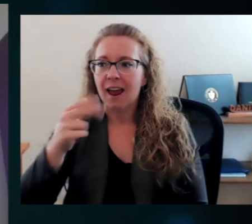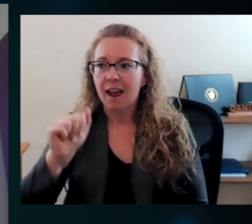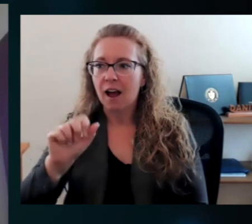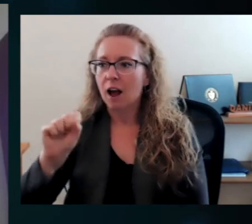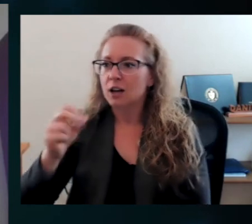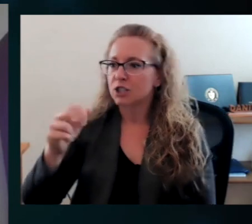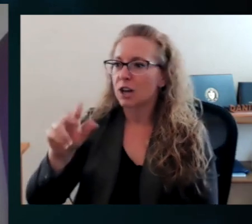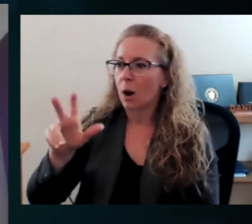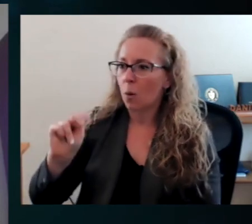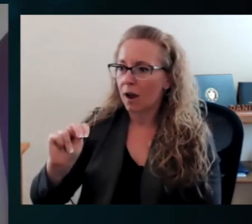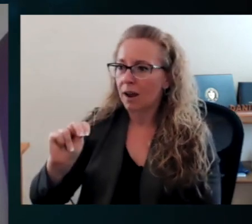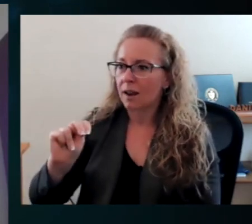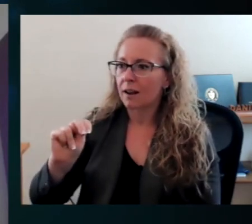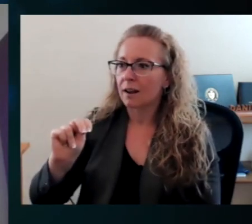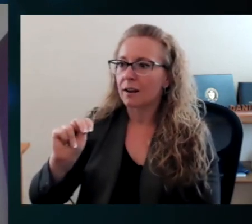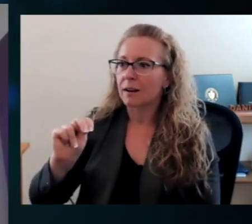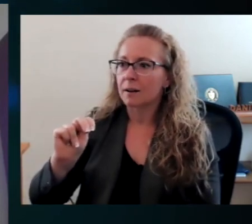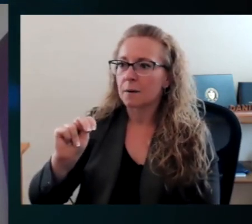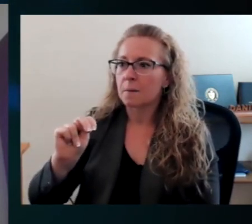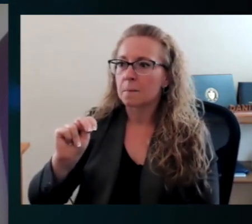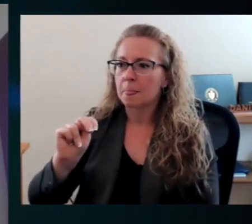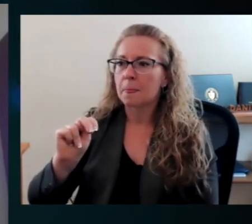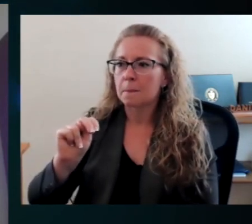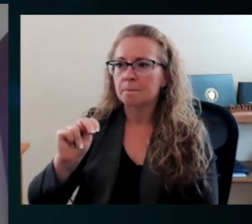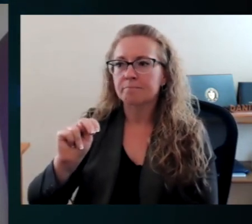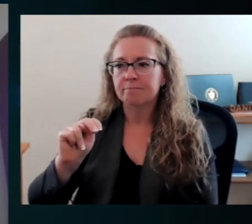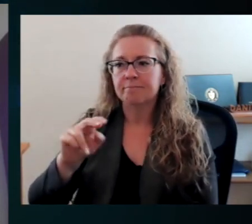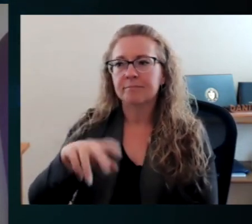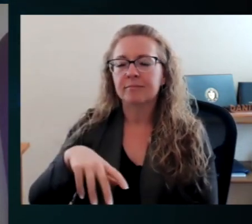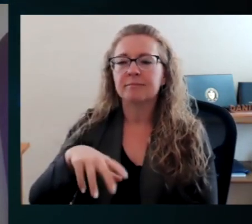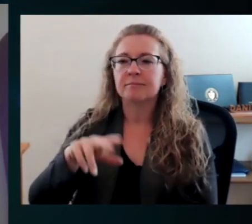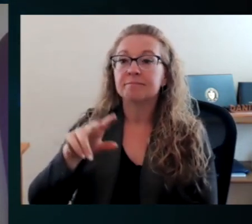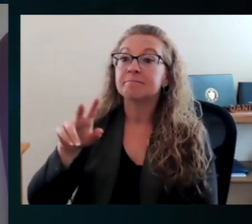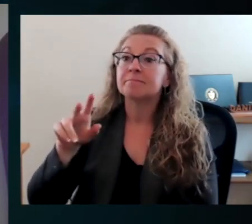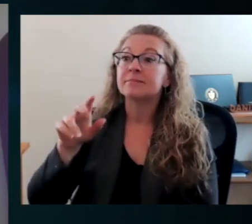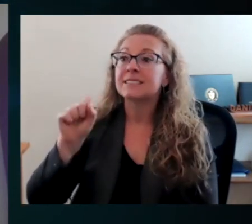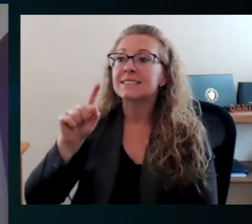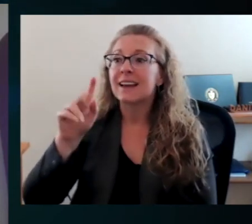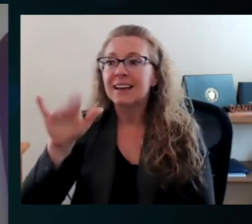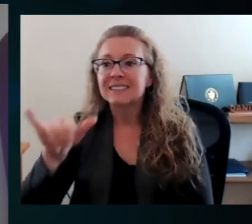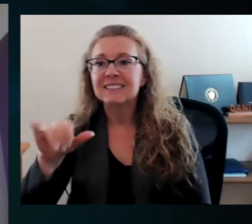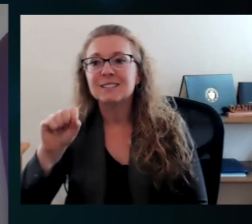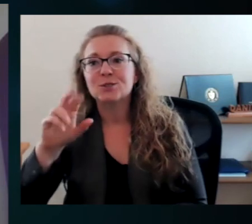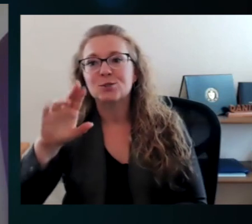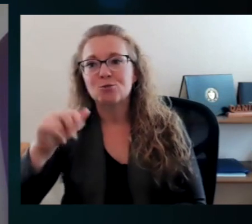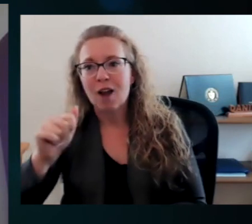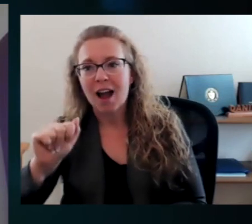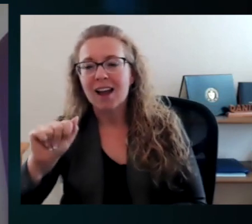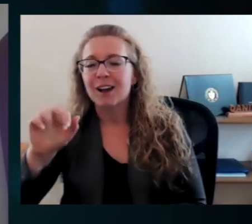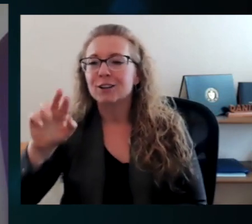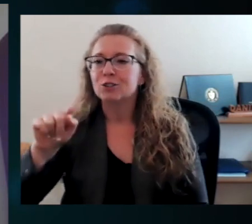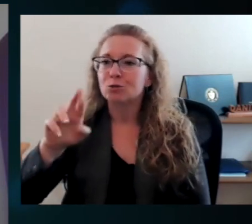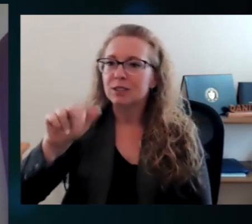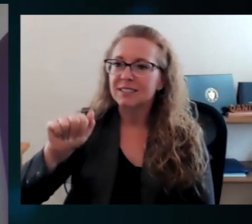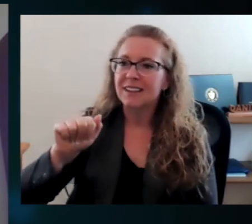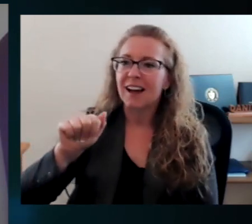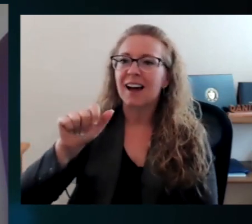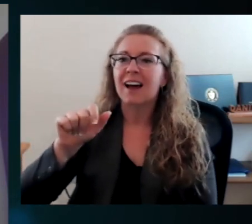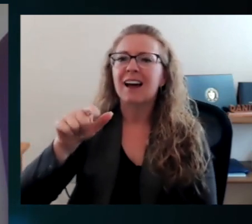organize this entire talk series, Adriana, Vinova, Stacy, Soraya, Teresa, Elena,